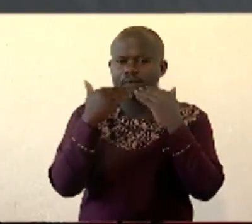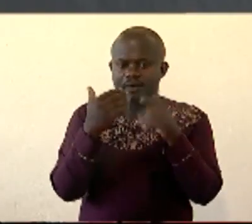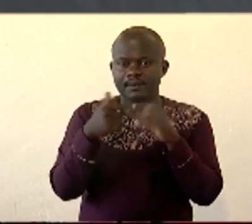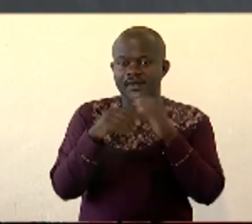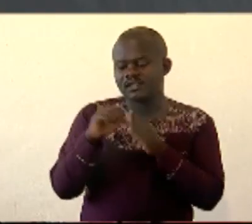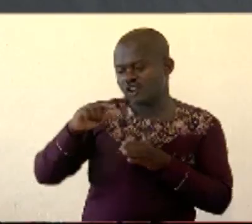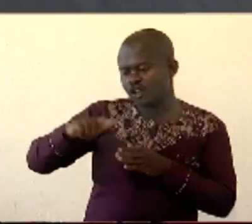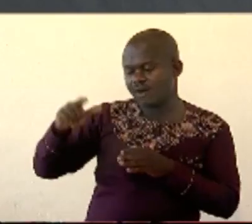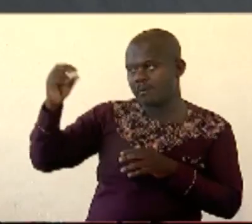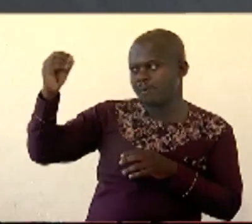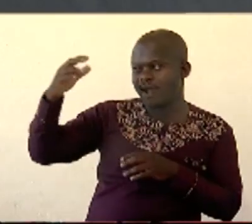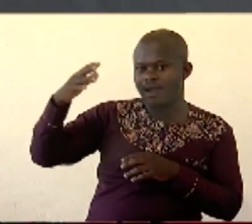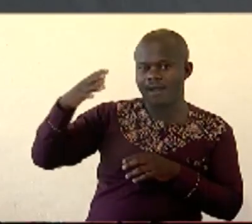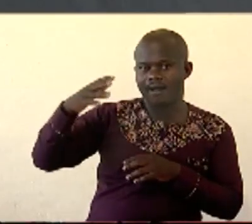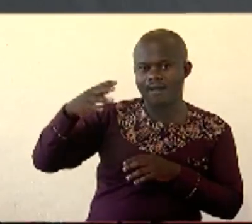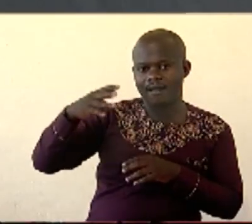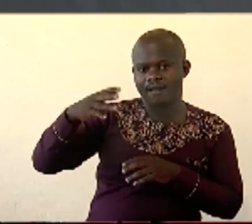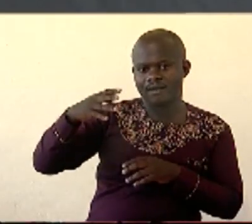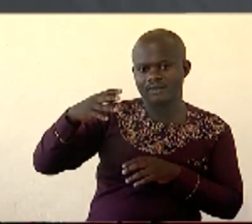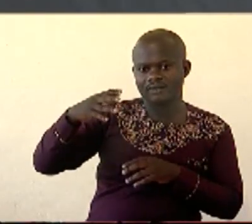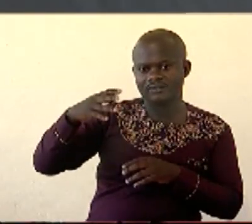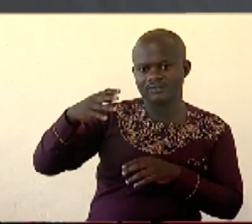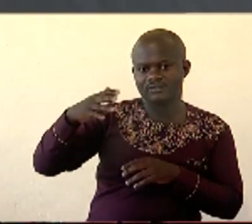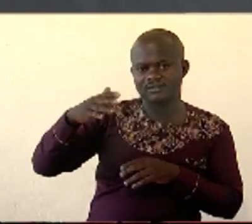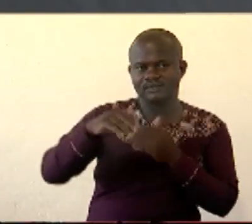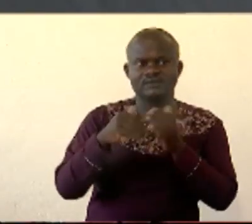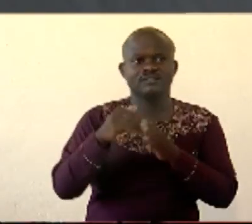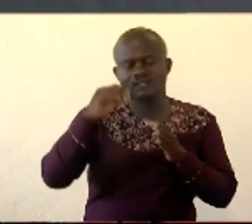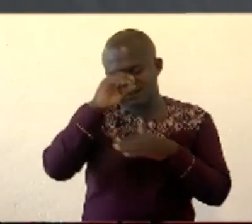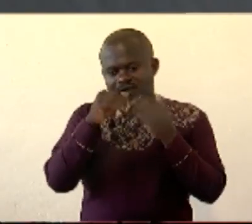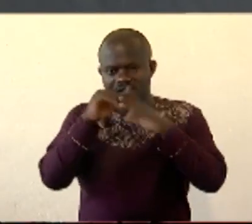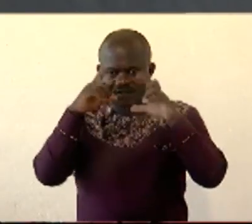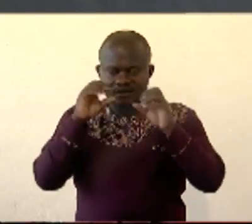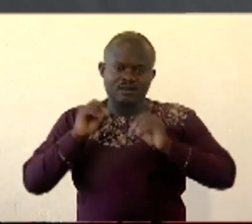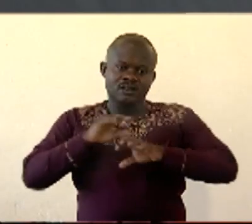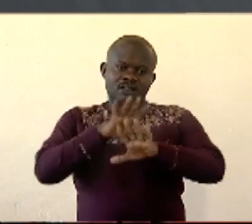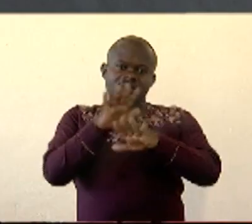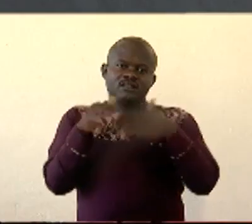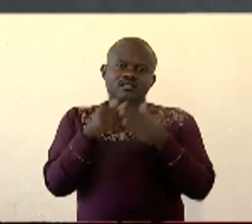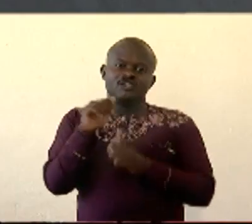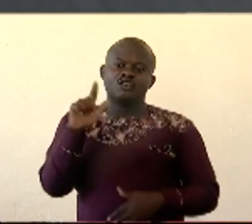light intensity, the rate, talk about the rate of photosynthesis, is low.